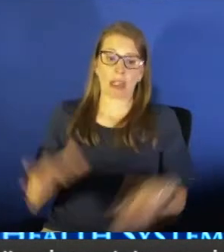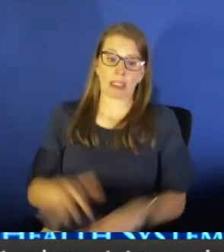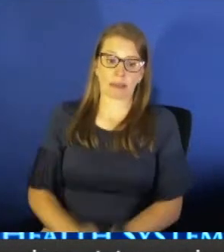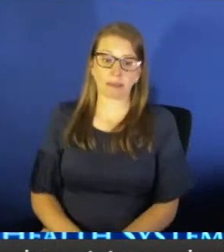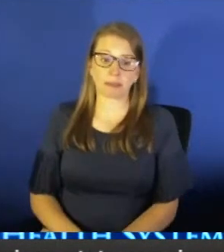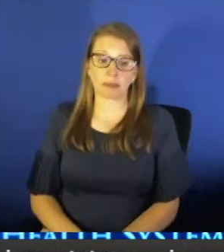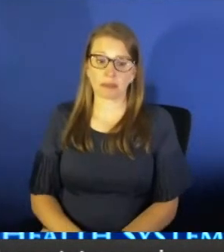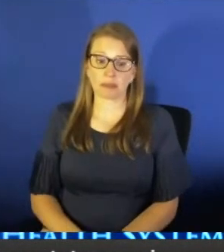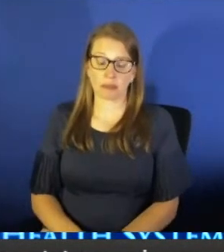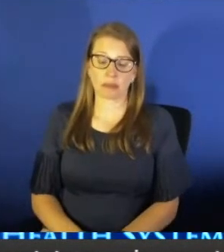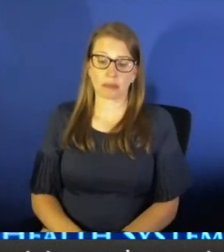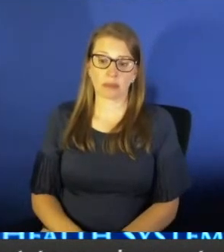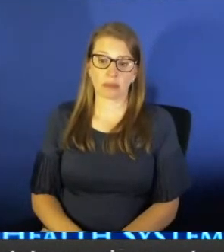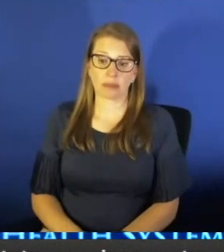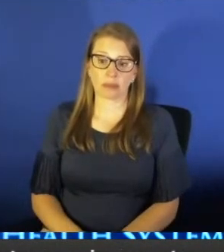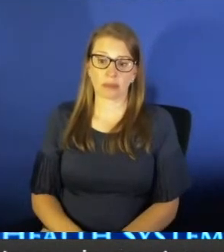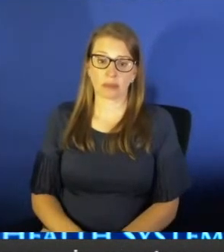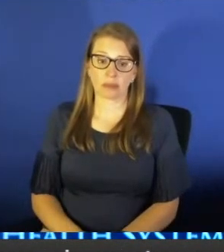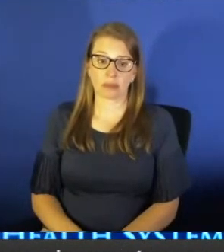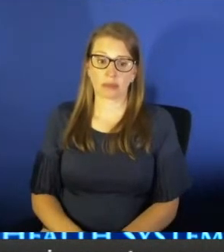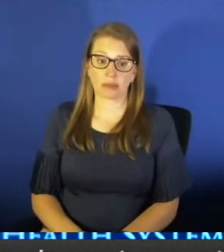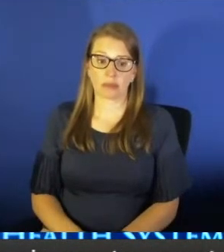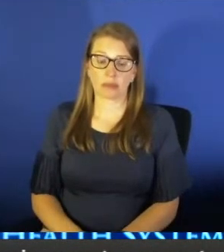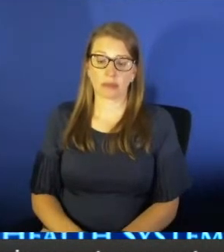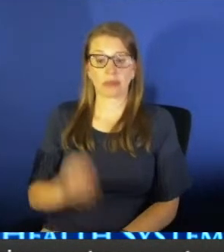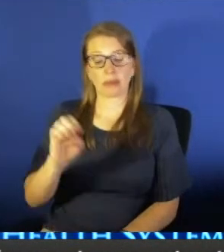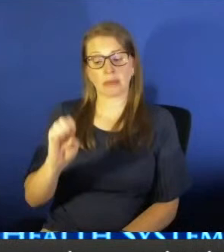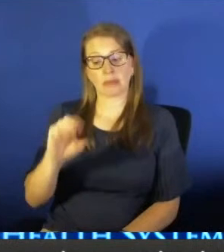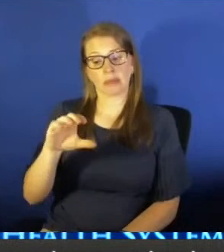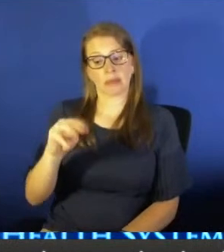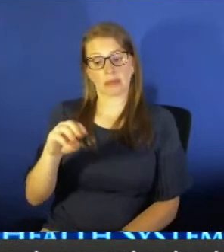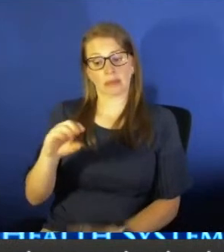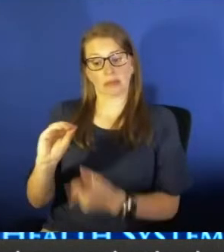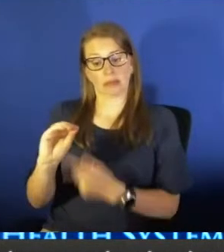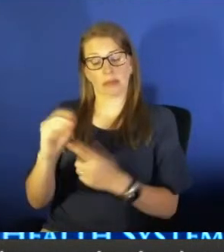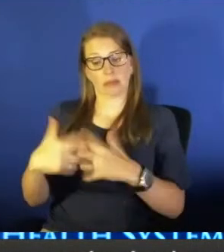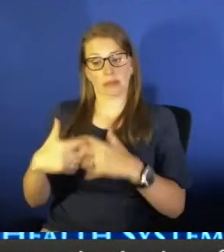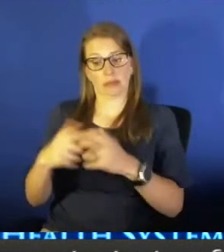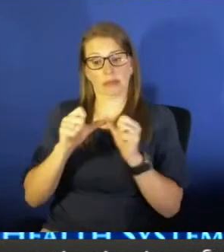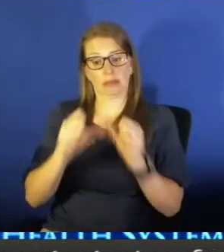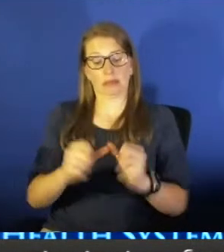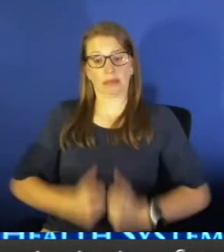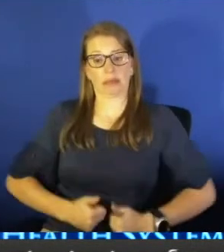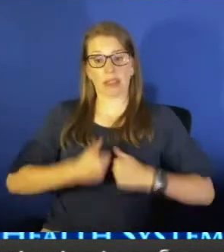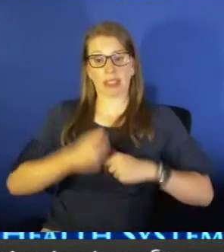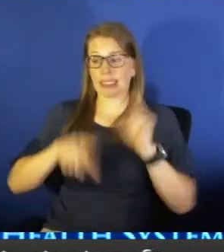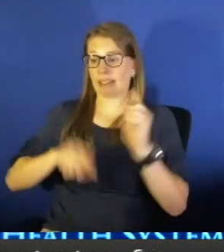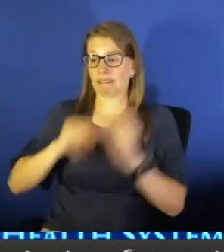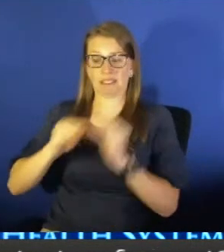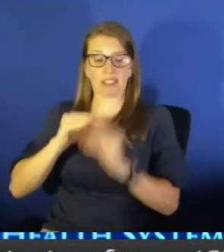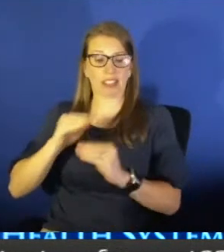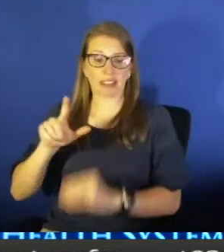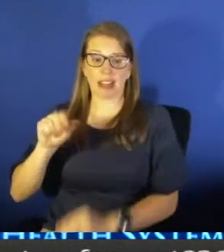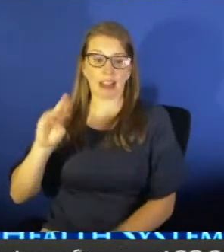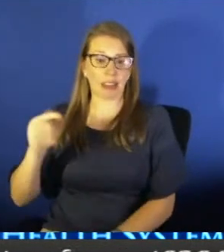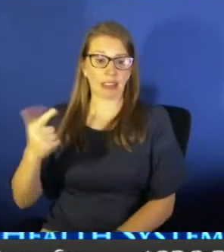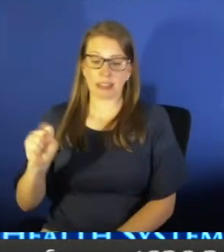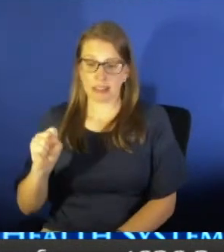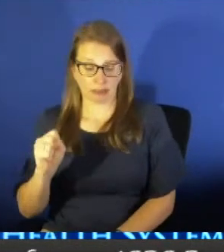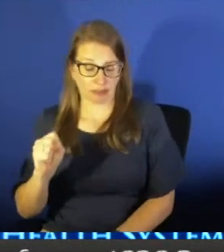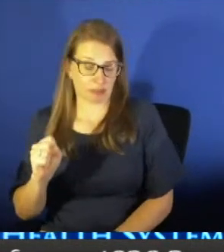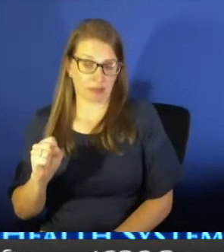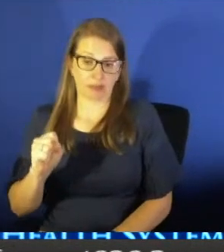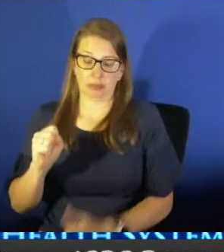And while the ECMO machine can keep them alive, it can't fix the lungs. And there are so many patients that were just